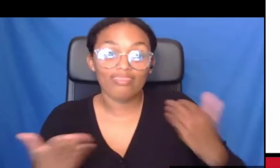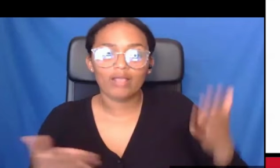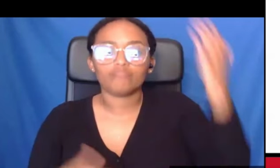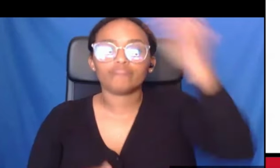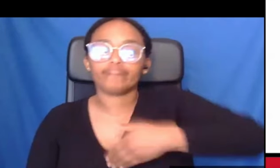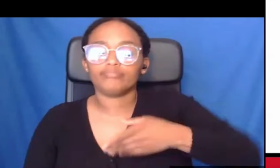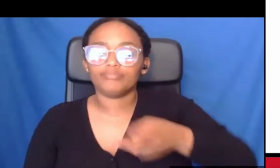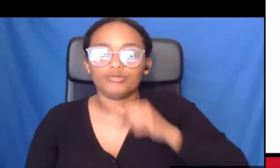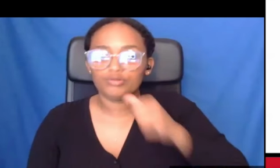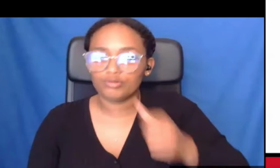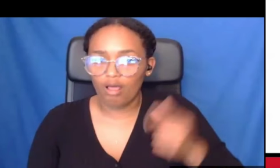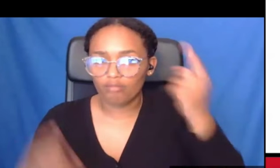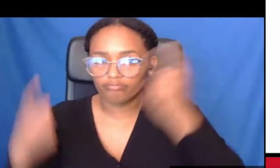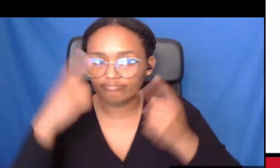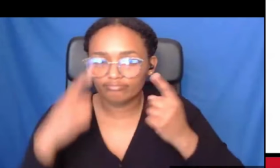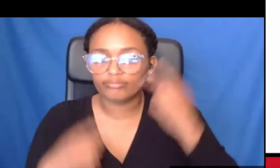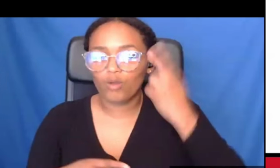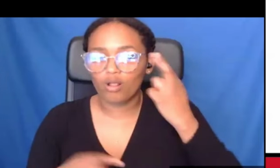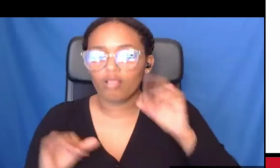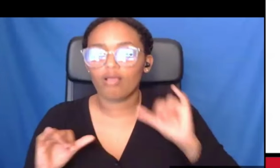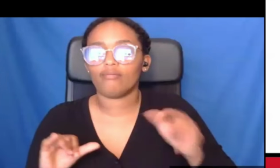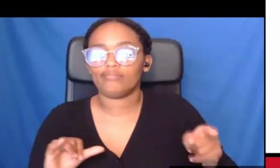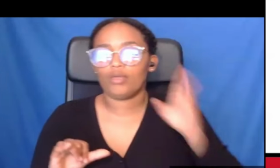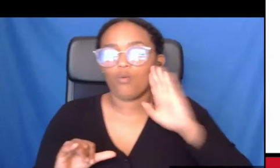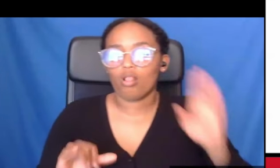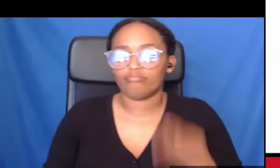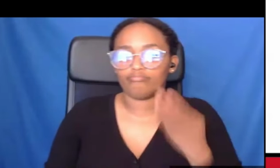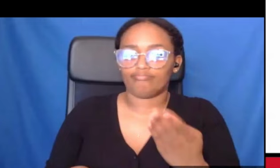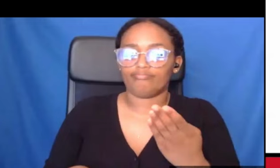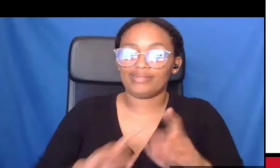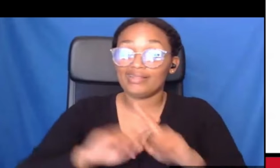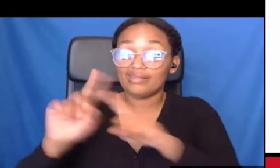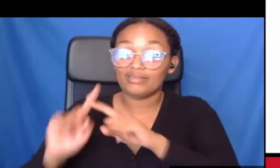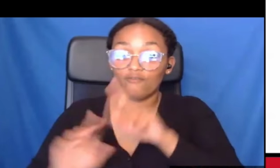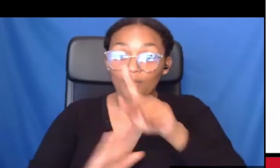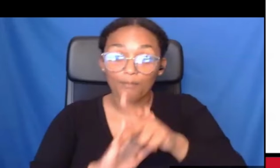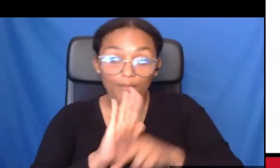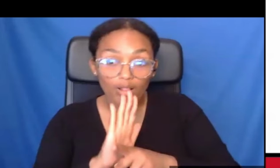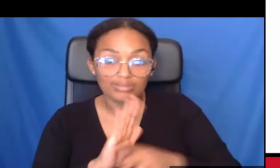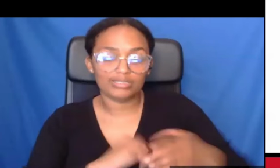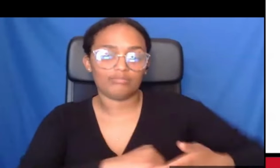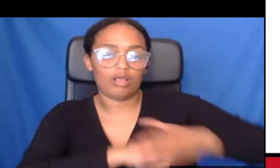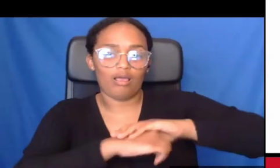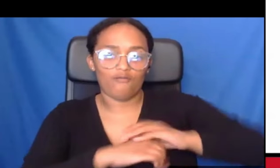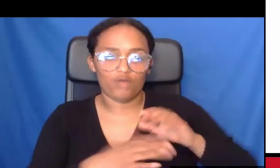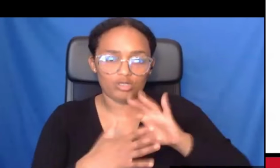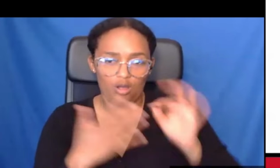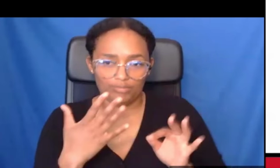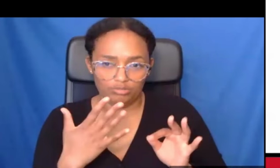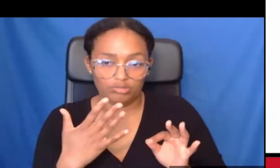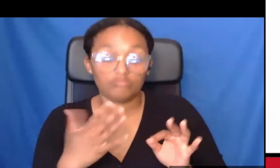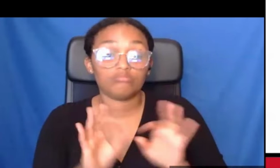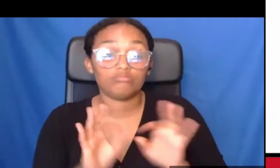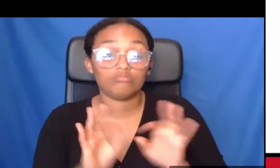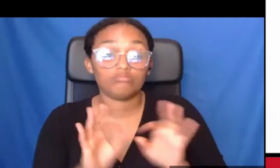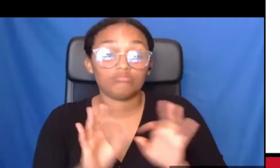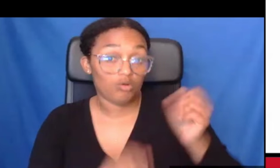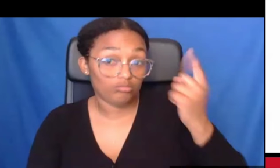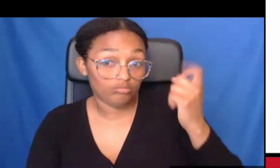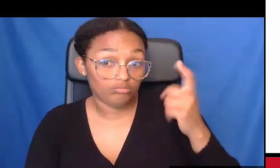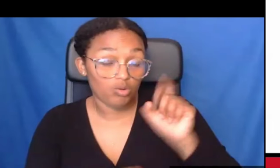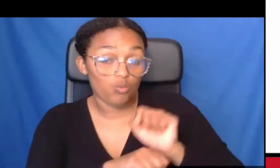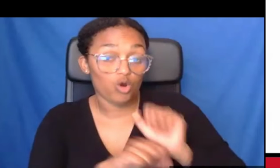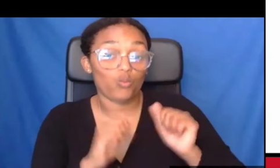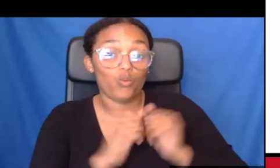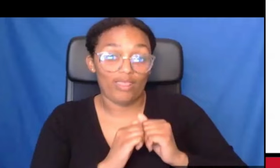insurance producer will be able to present you with different policy and coverage options. It is important that you work with a